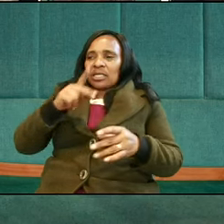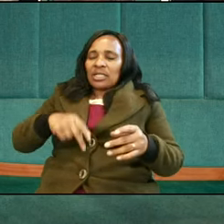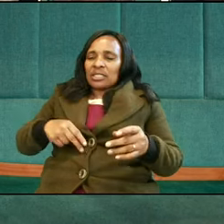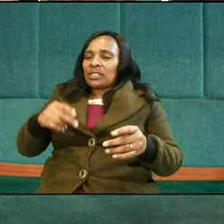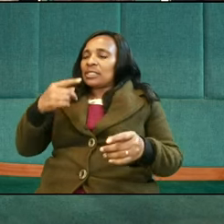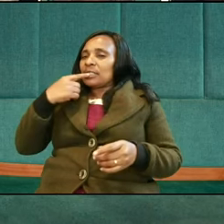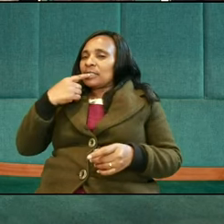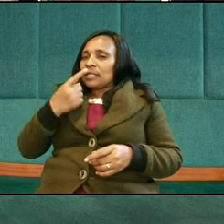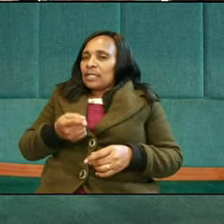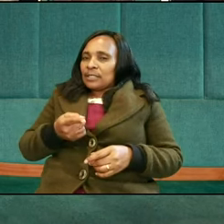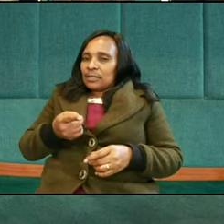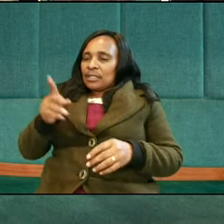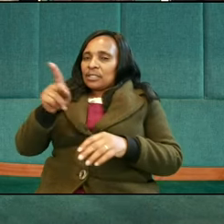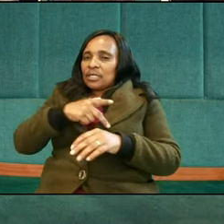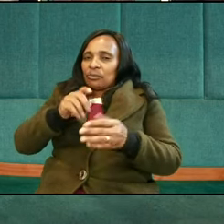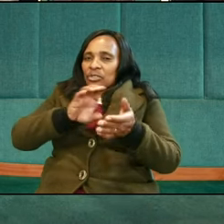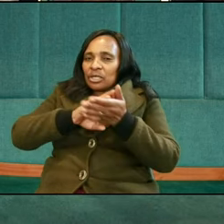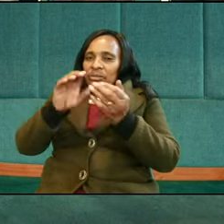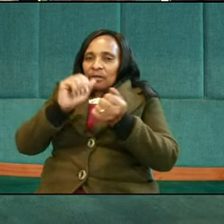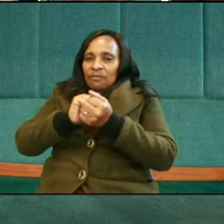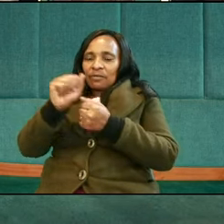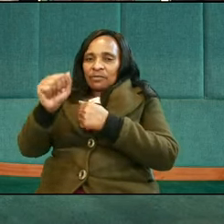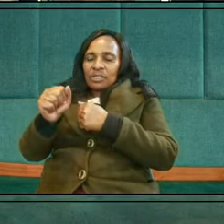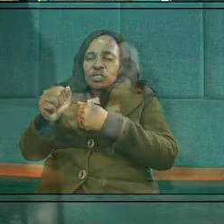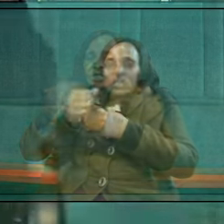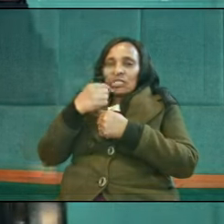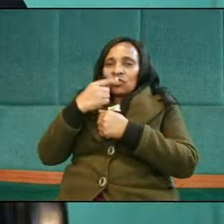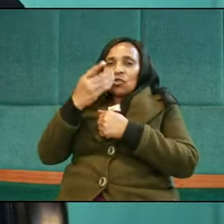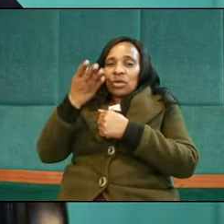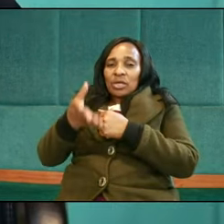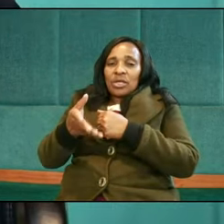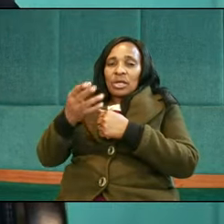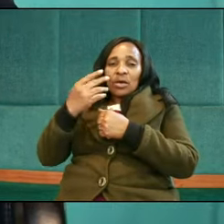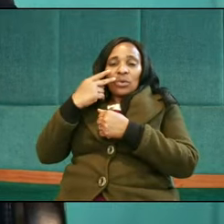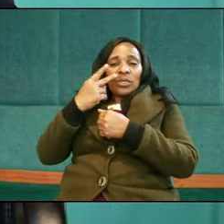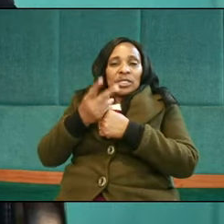it's chapter 15. So here we see